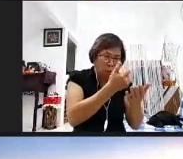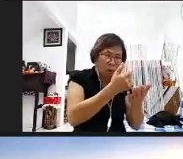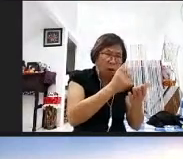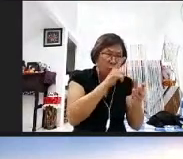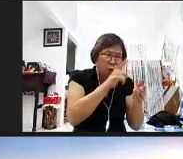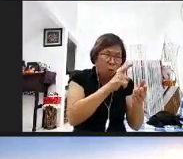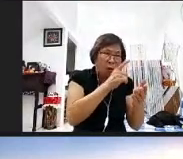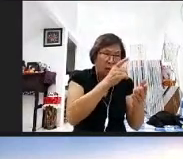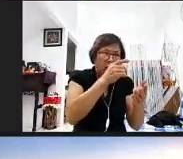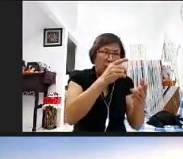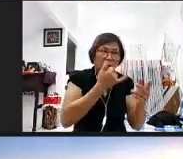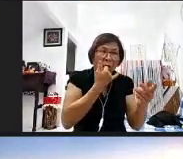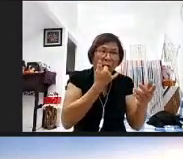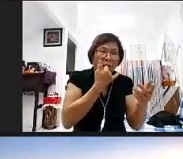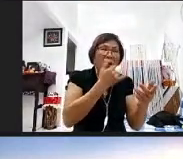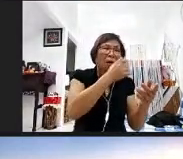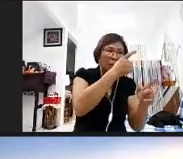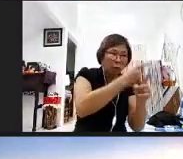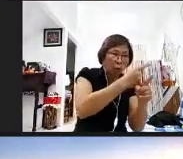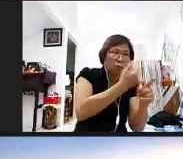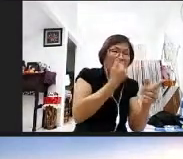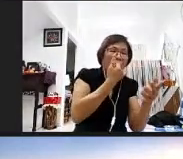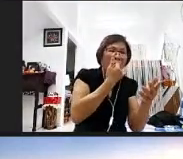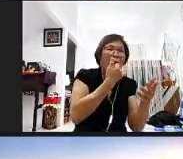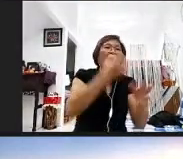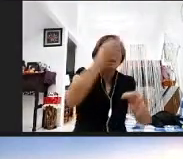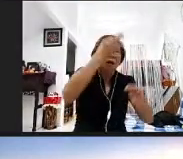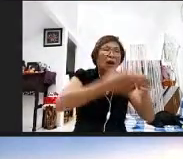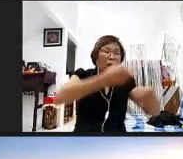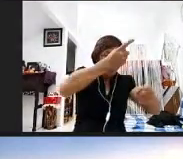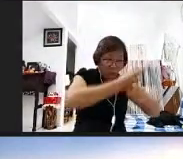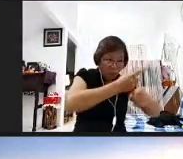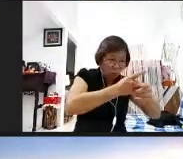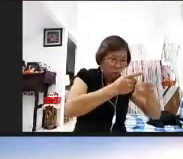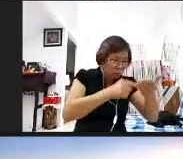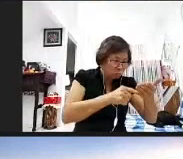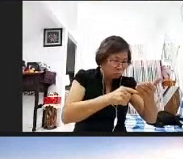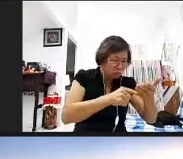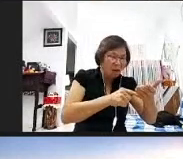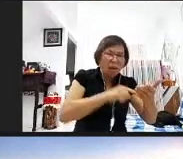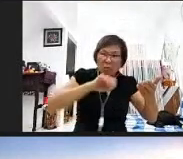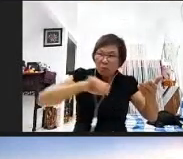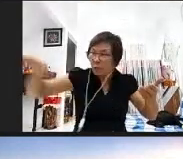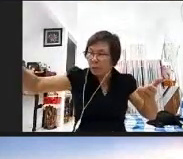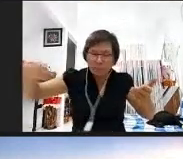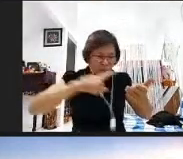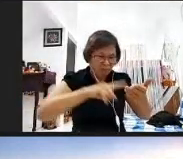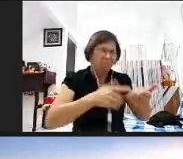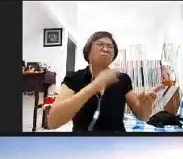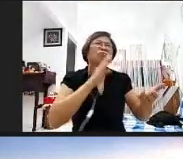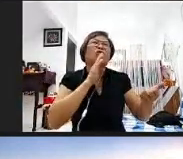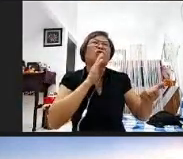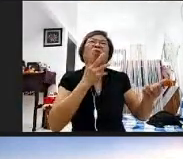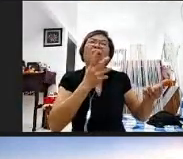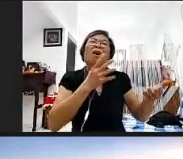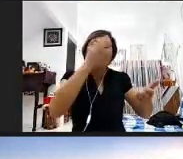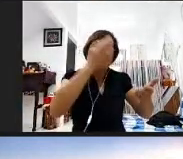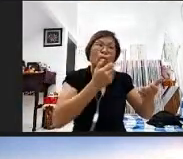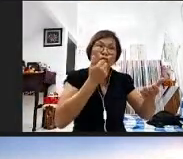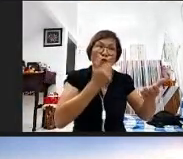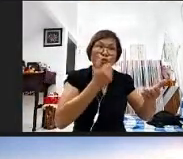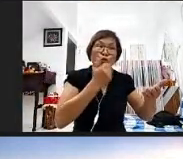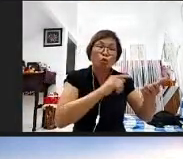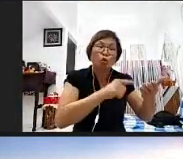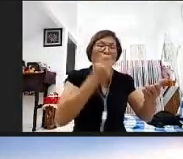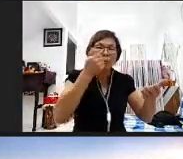true, the next thing we should consider is it beneficial? And even if it is beneficial, then the